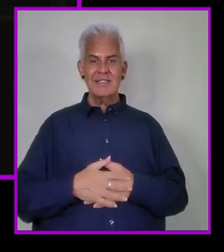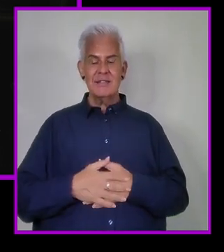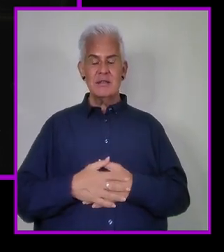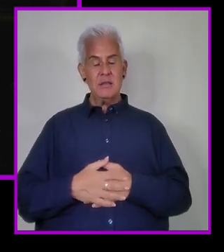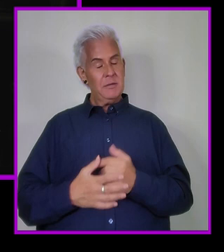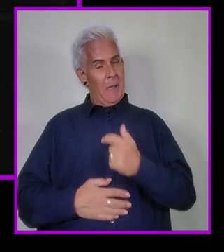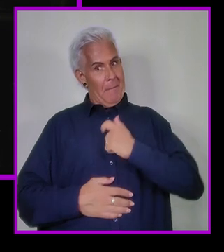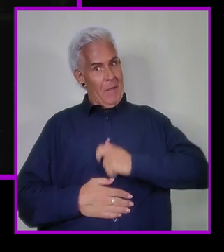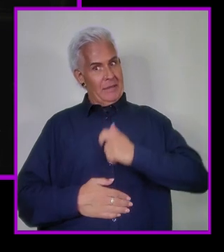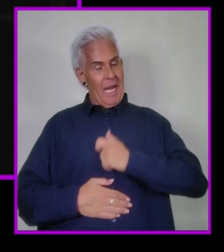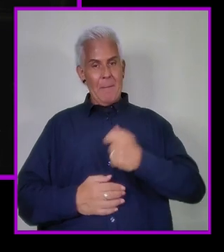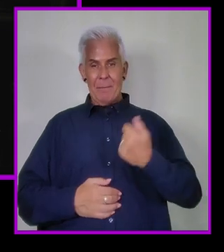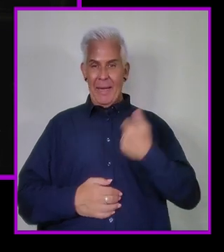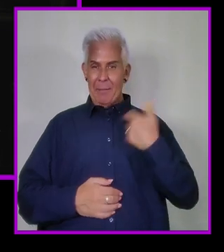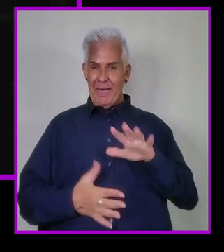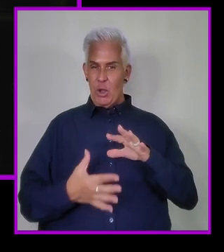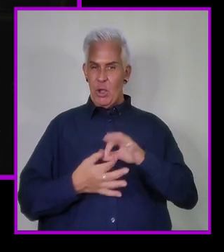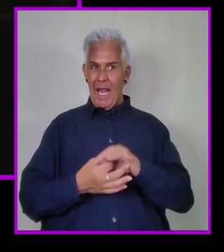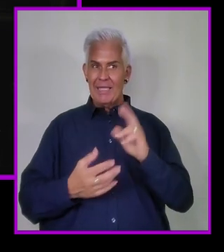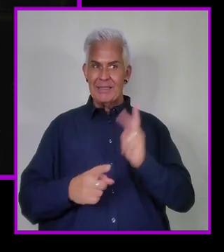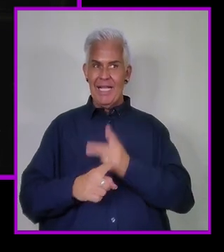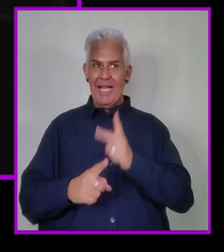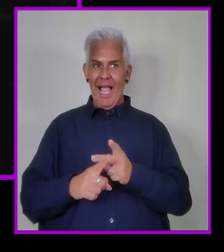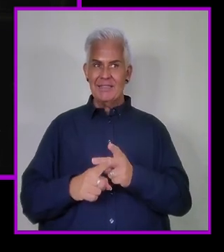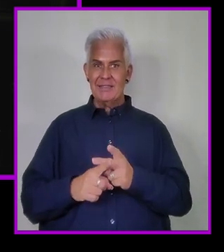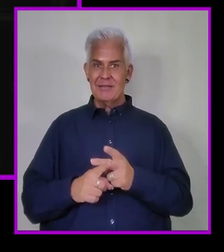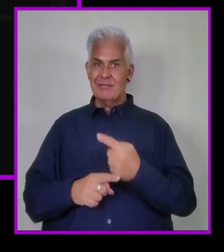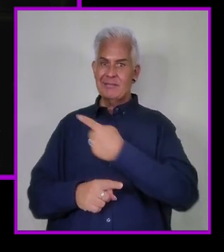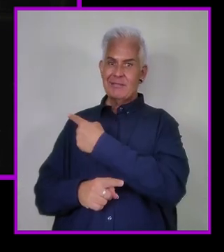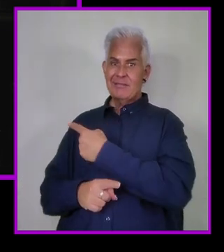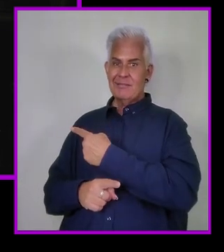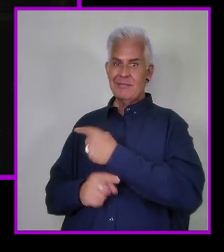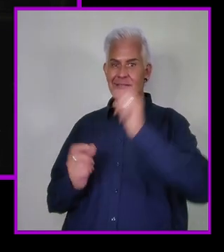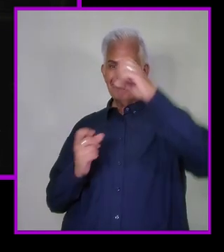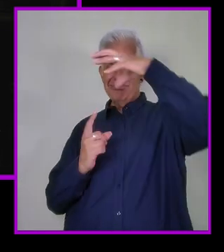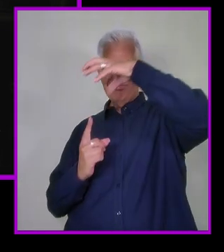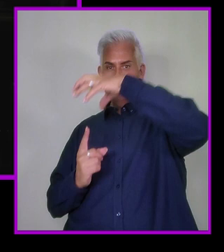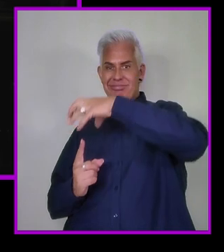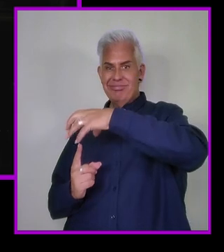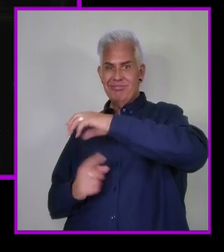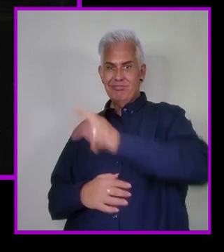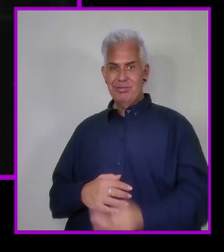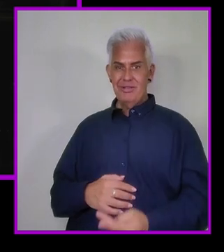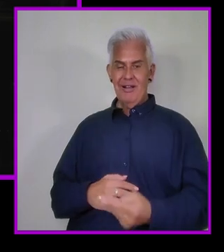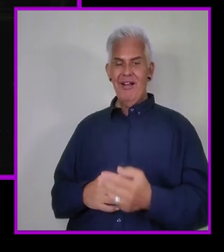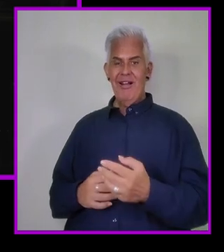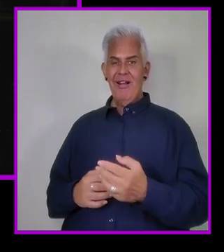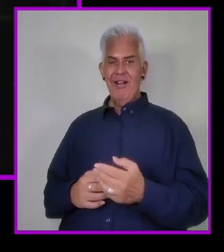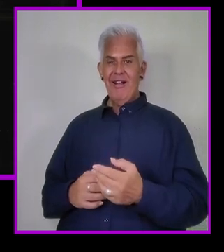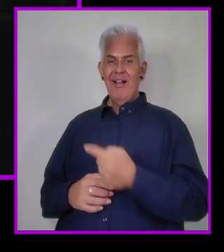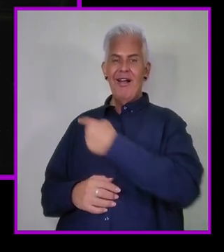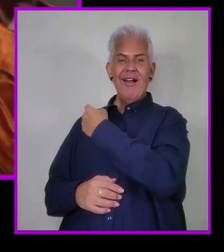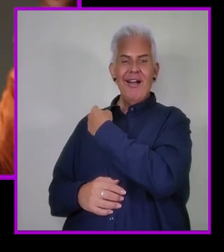personally, it's reconnected me to him, the kid that fell out of the sky in the hot air balloon. It's reconnected me to the industry that